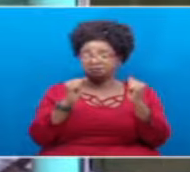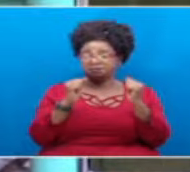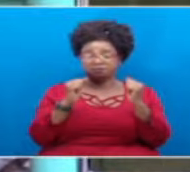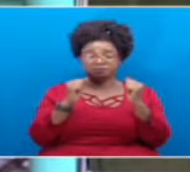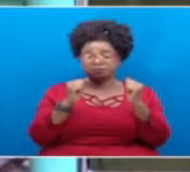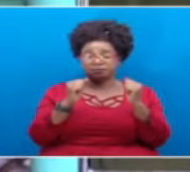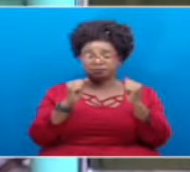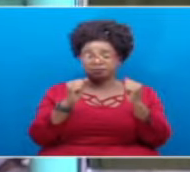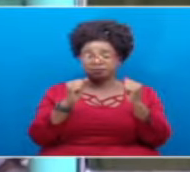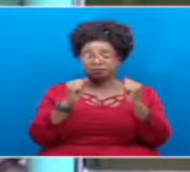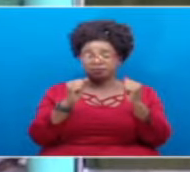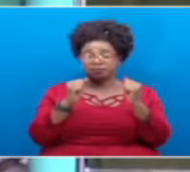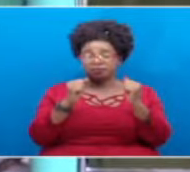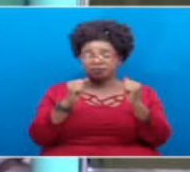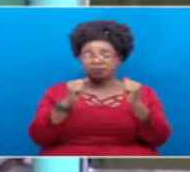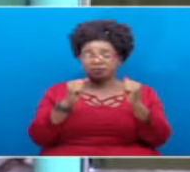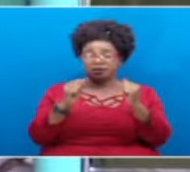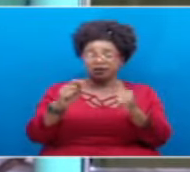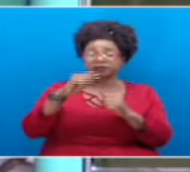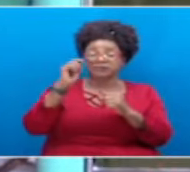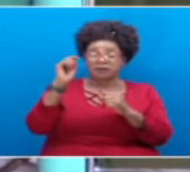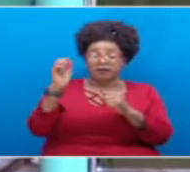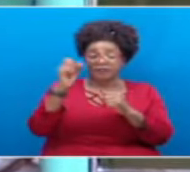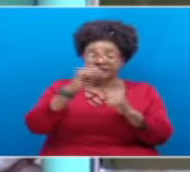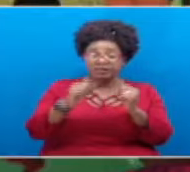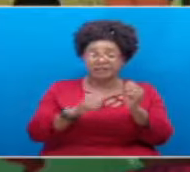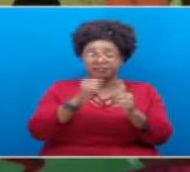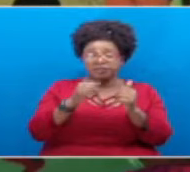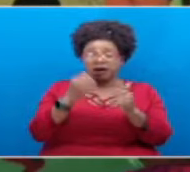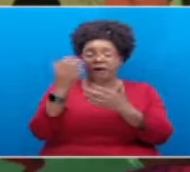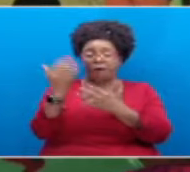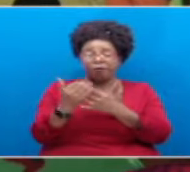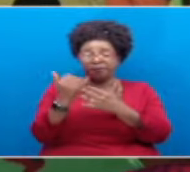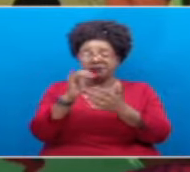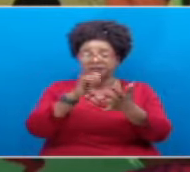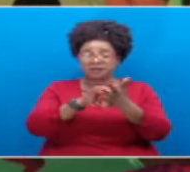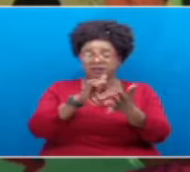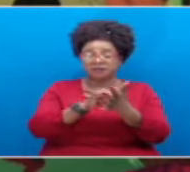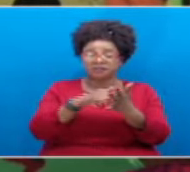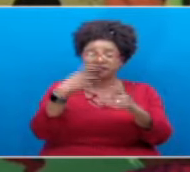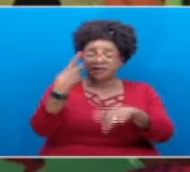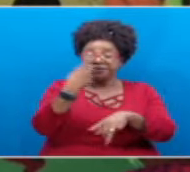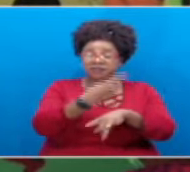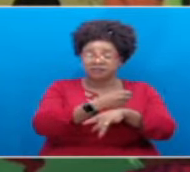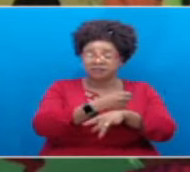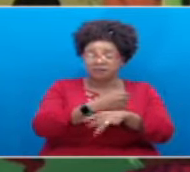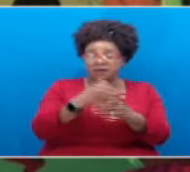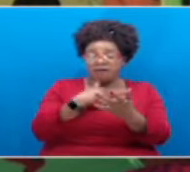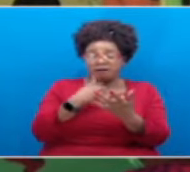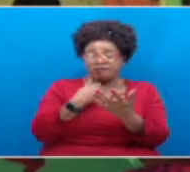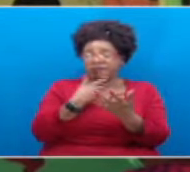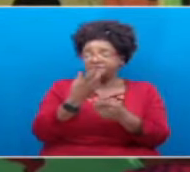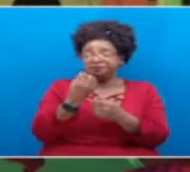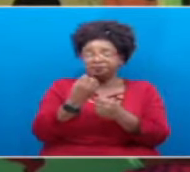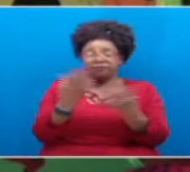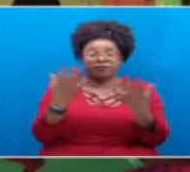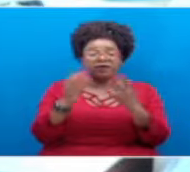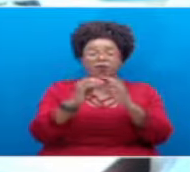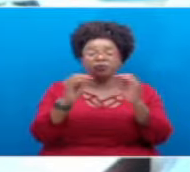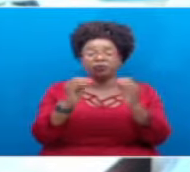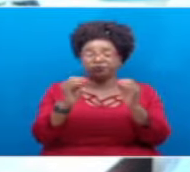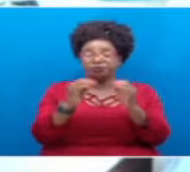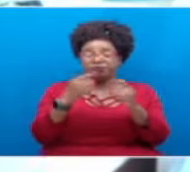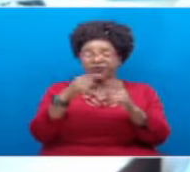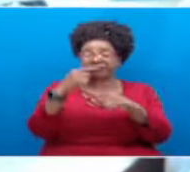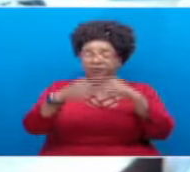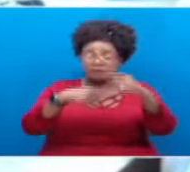malaria vaccine across the country, and scientists are hopeful that the vaccine, though not a silver bullet, will push forward the ongoing